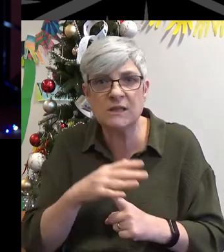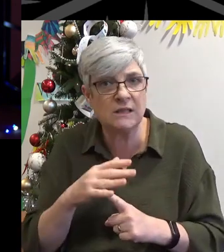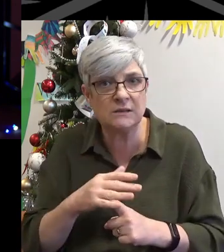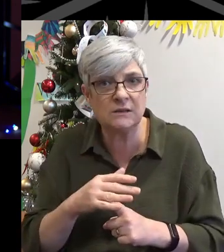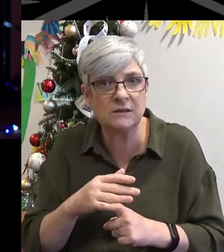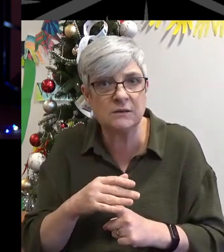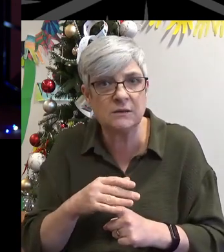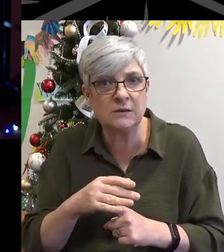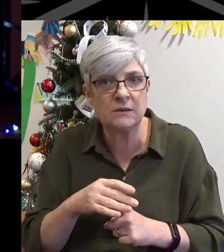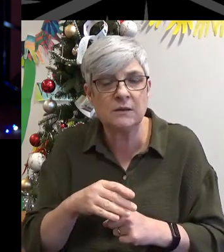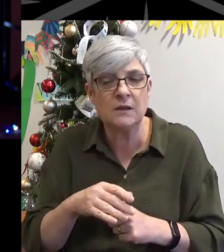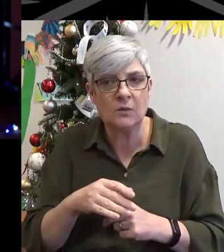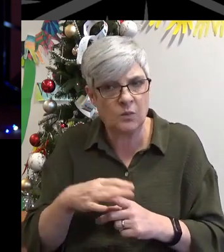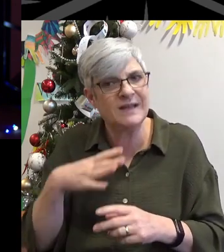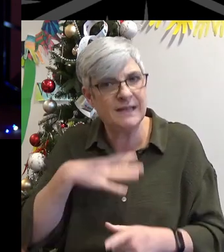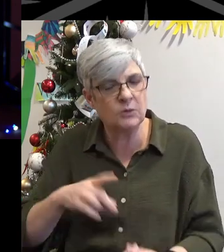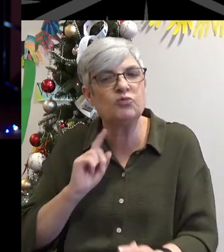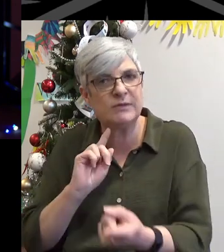who we respond to